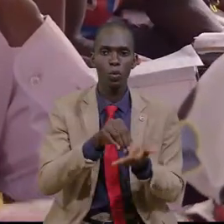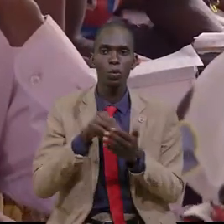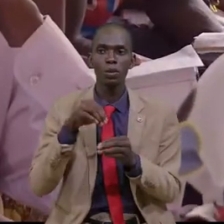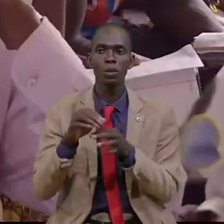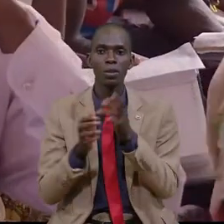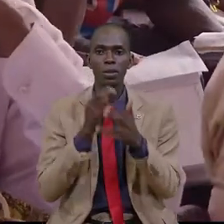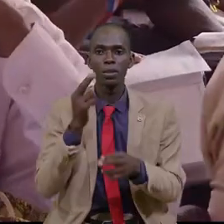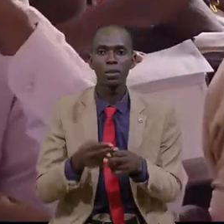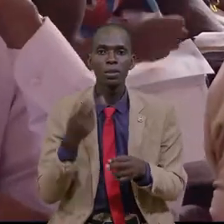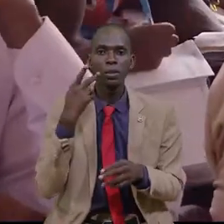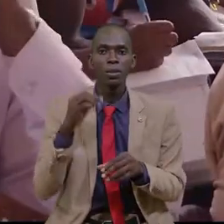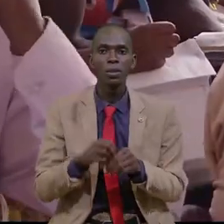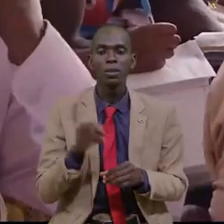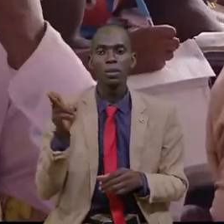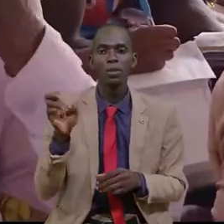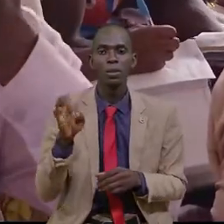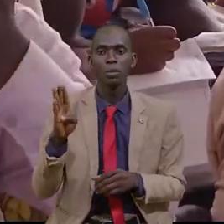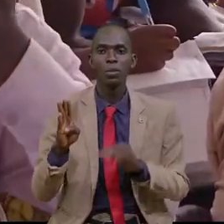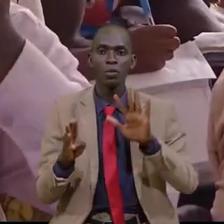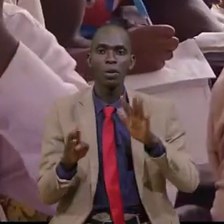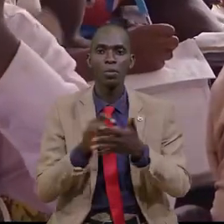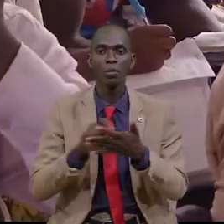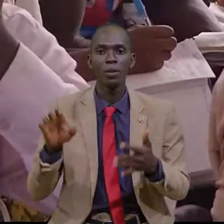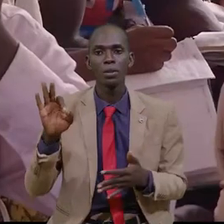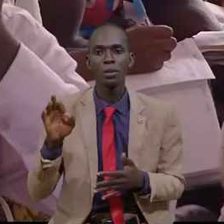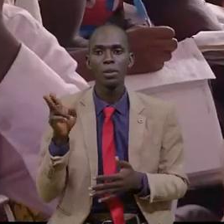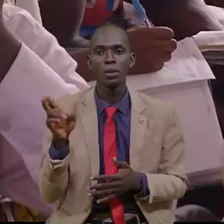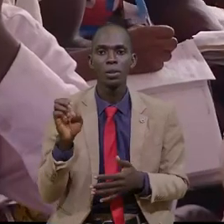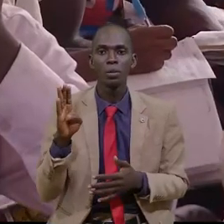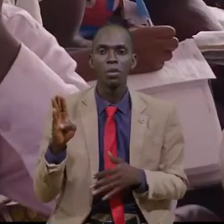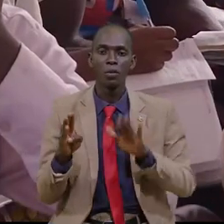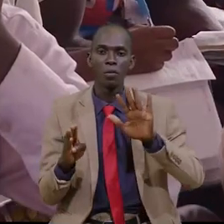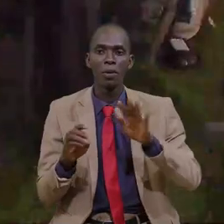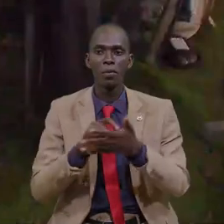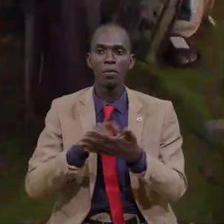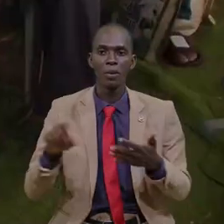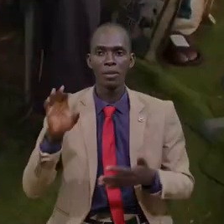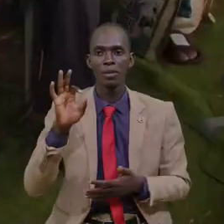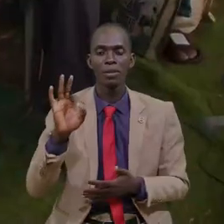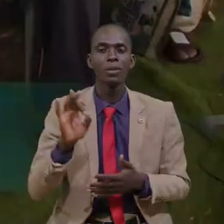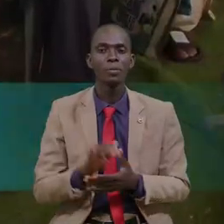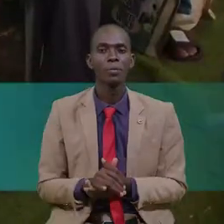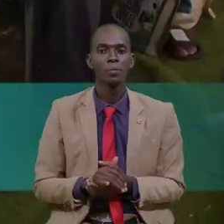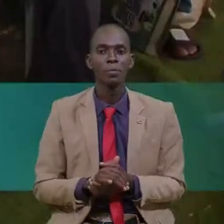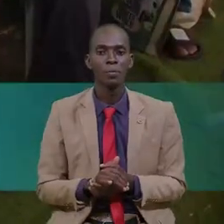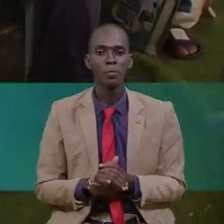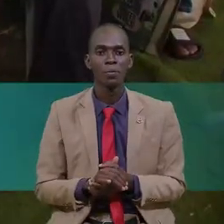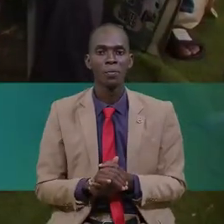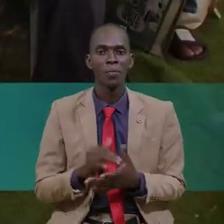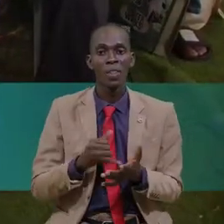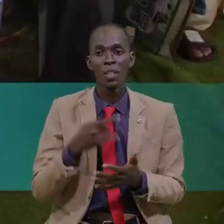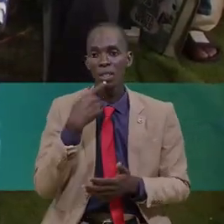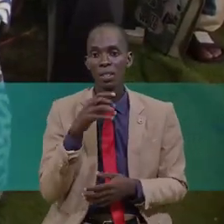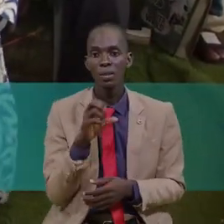at Hebrews chapter 5, verse 9. Hebrews chapter 5, we're looking at verse 9. It says in